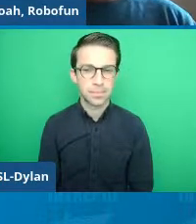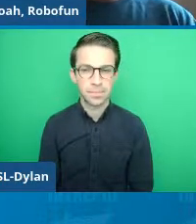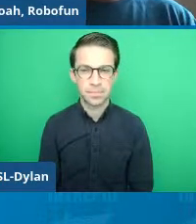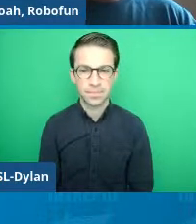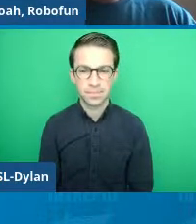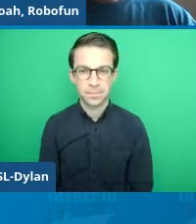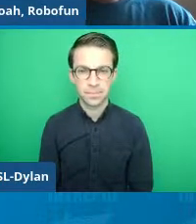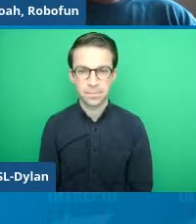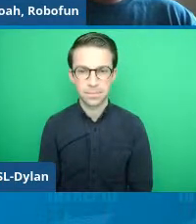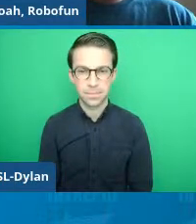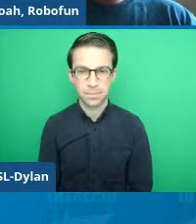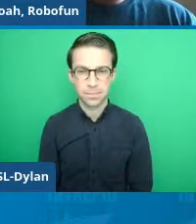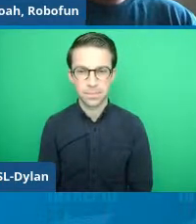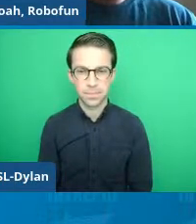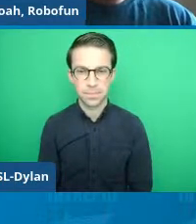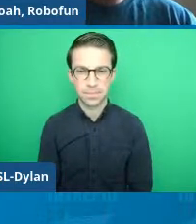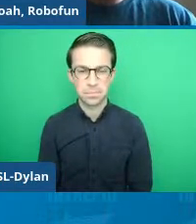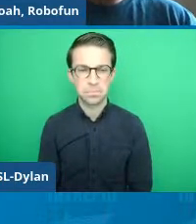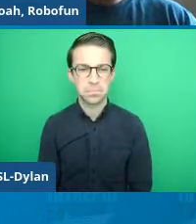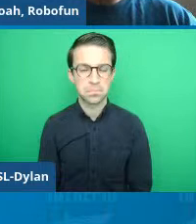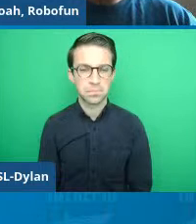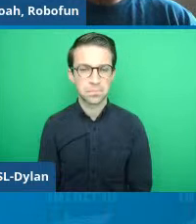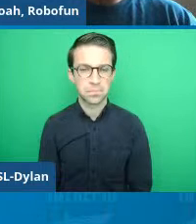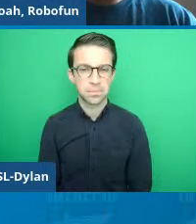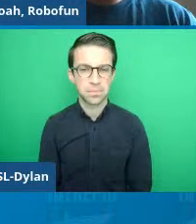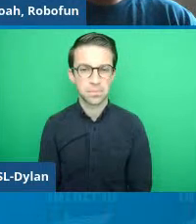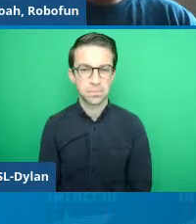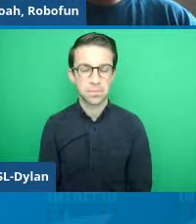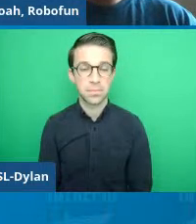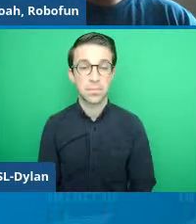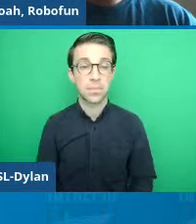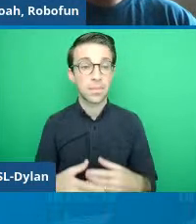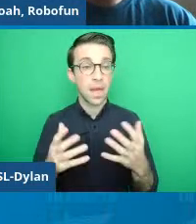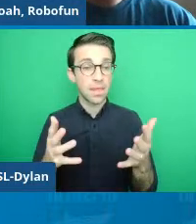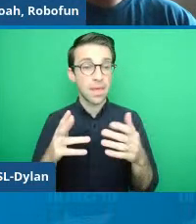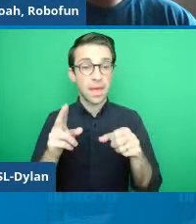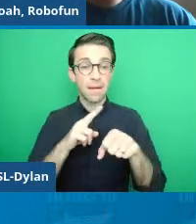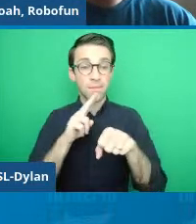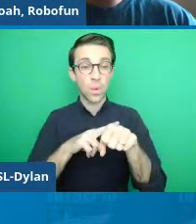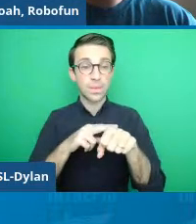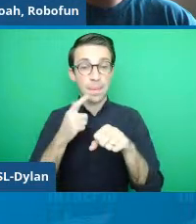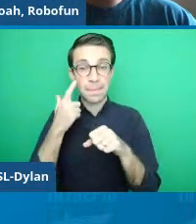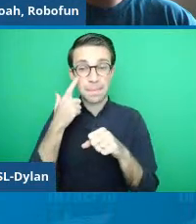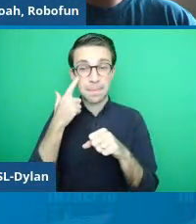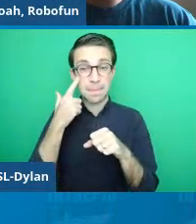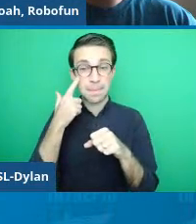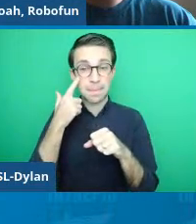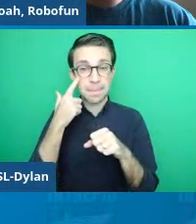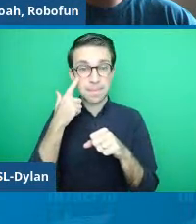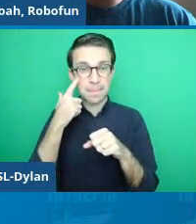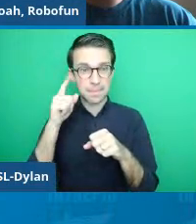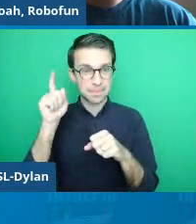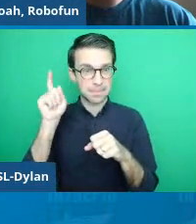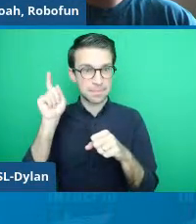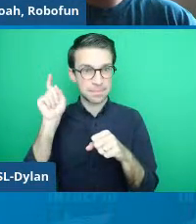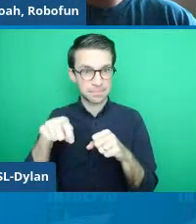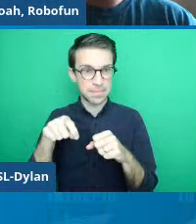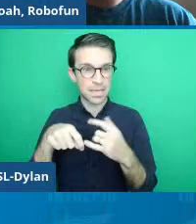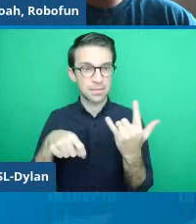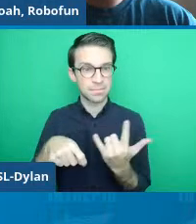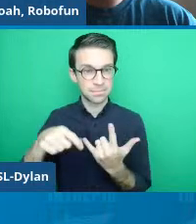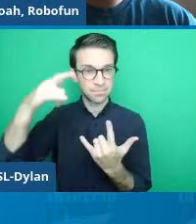Okay, gonna delete this one. And then of course, probably since this one's gonna be facing down, I wanna